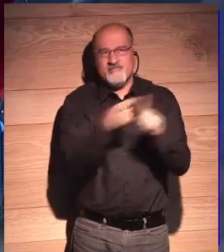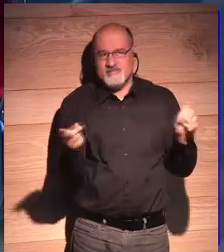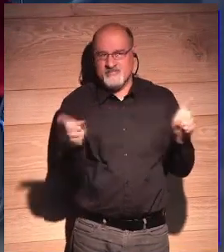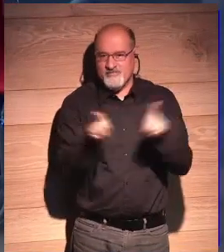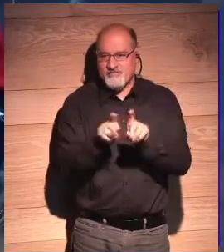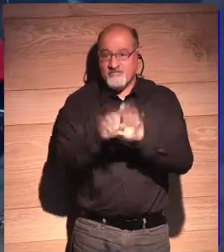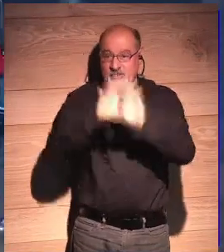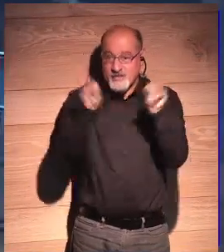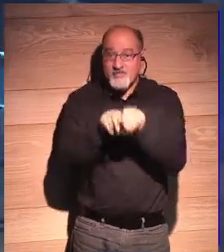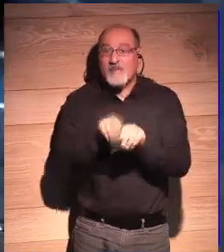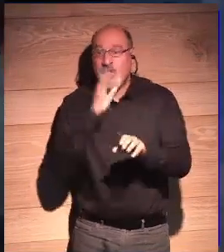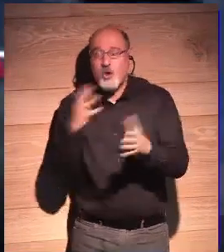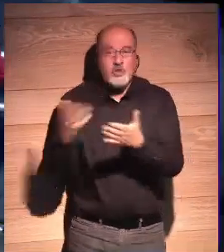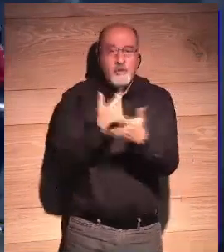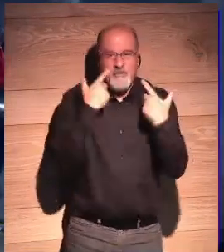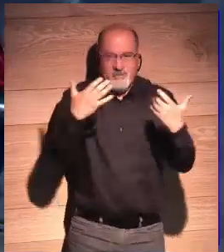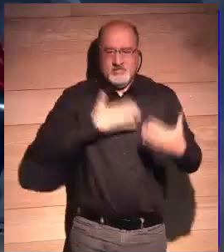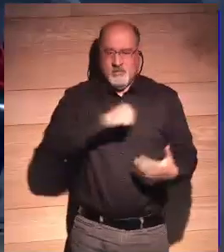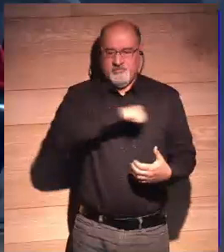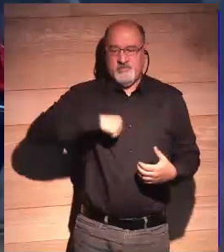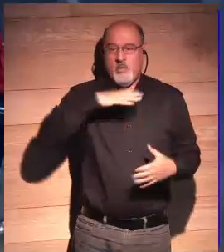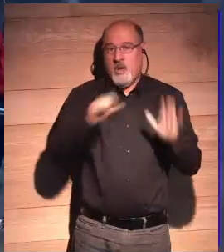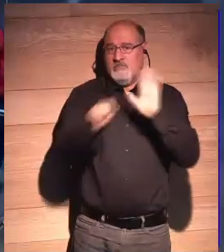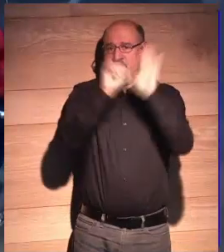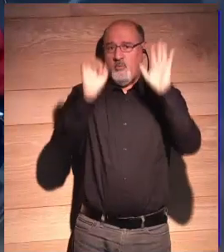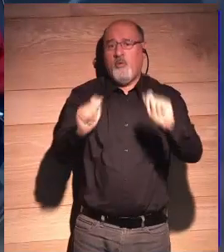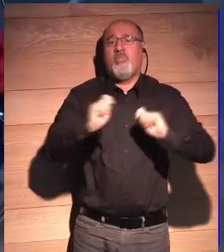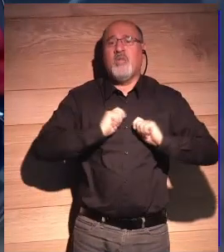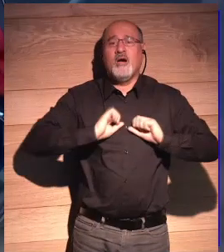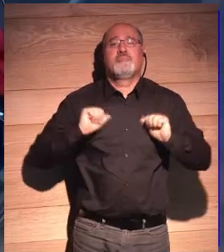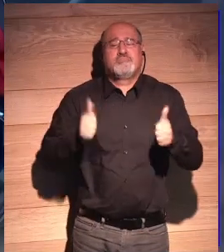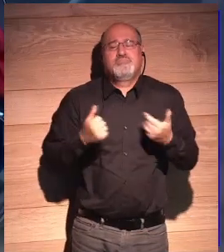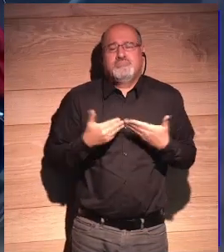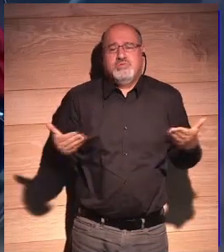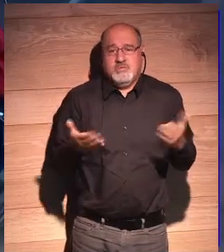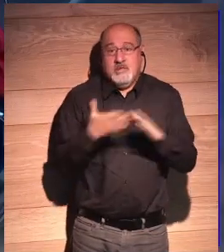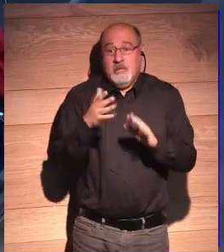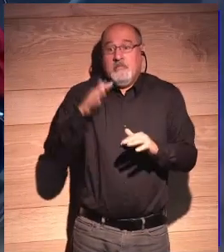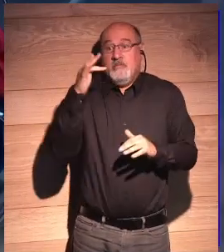bit more depressive than the comic. Okay, a little bit more depressing than the comic.